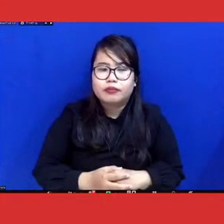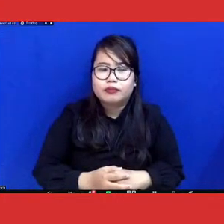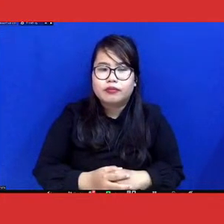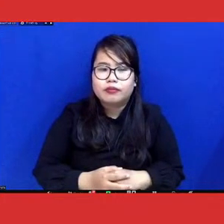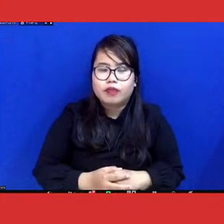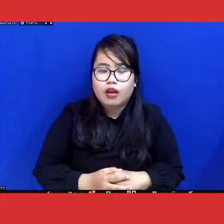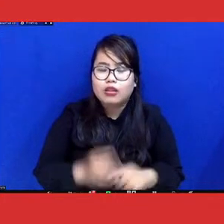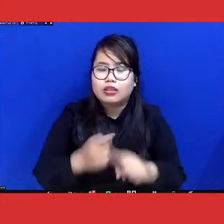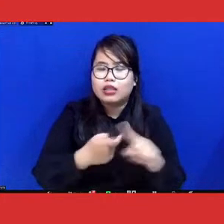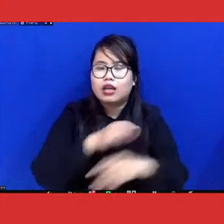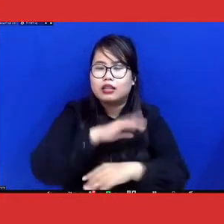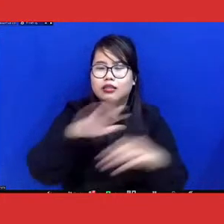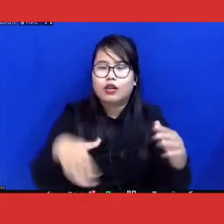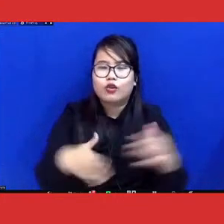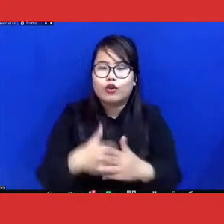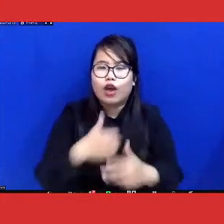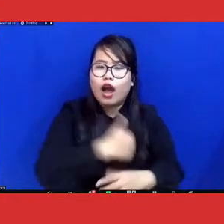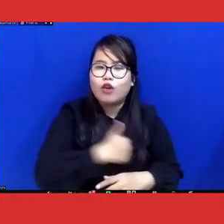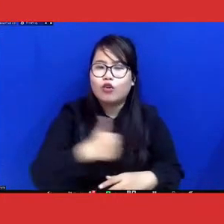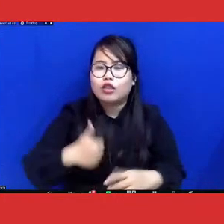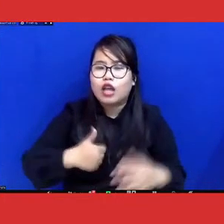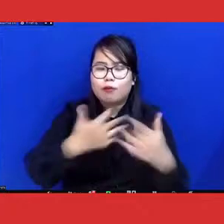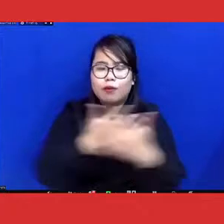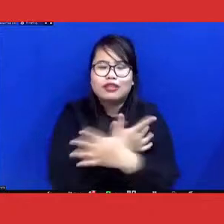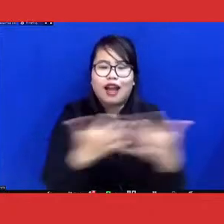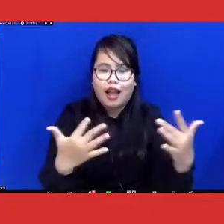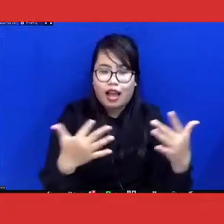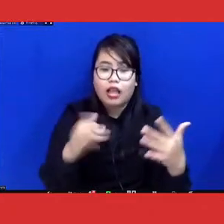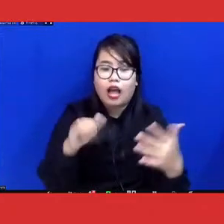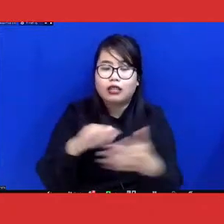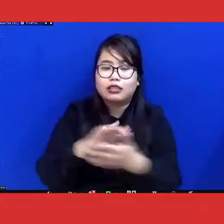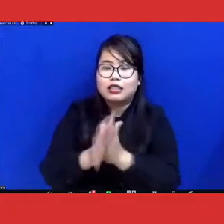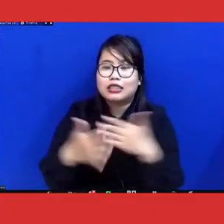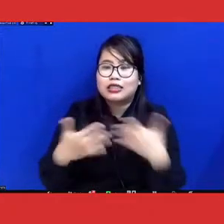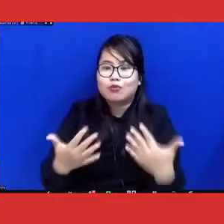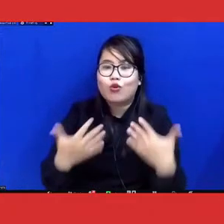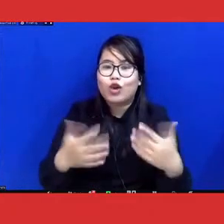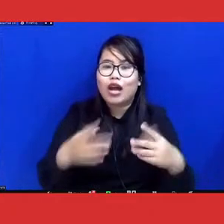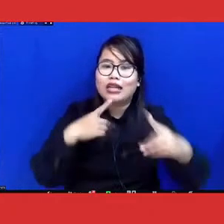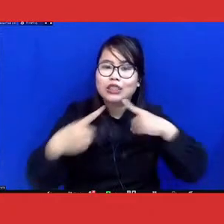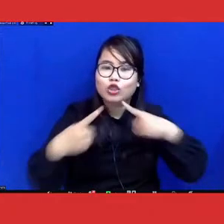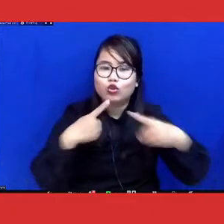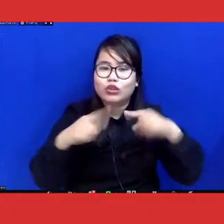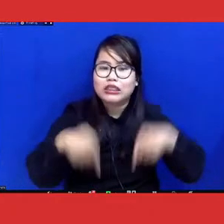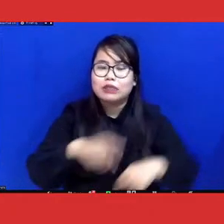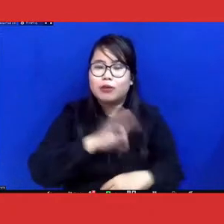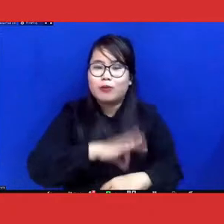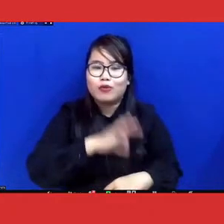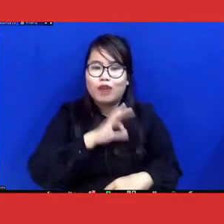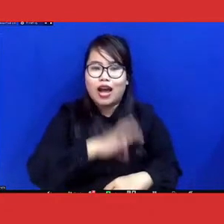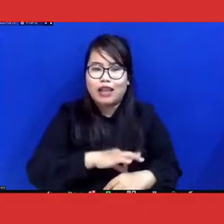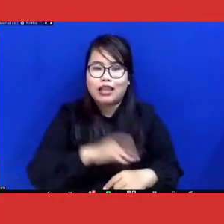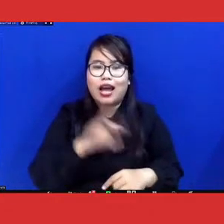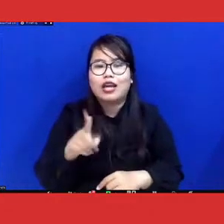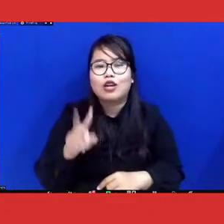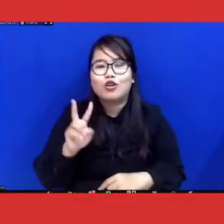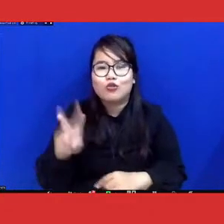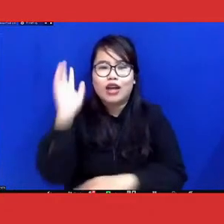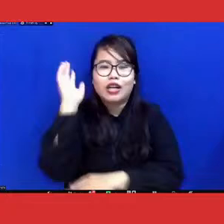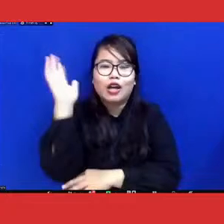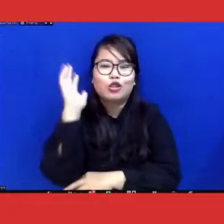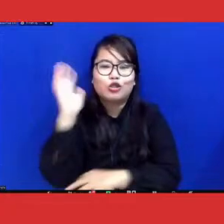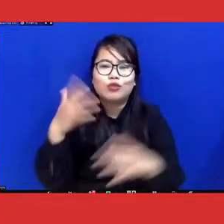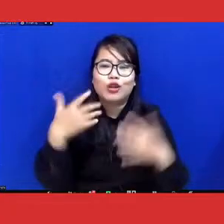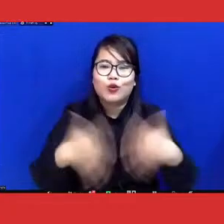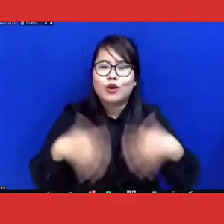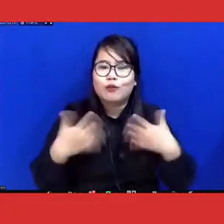So I hope we will have a fruitful discussion on this issue. We have two honorable speakers here already. First is